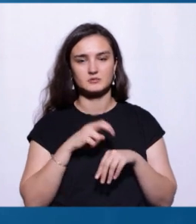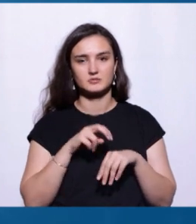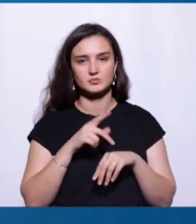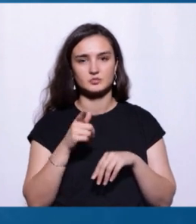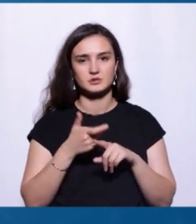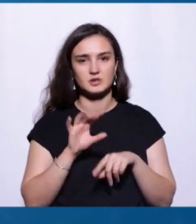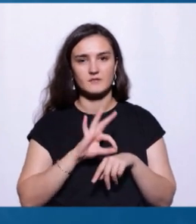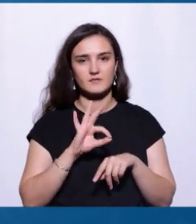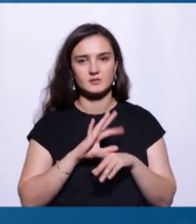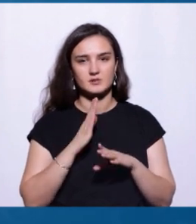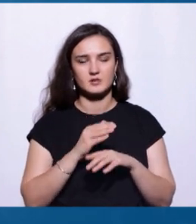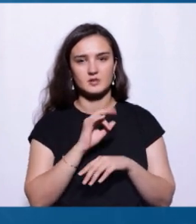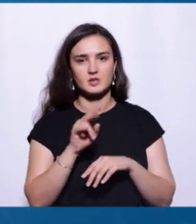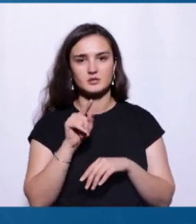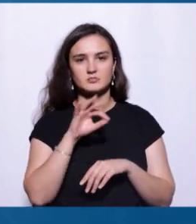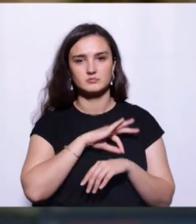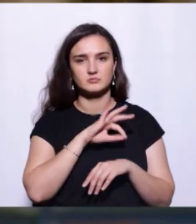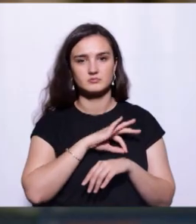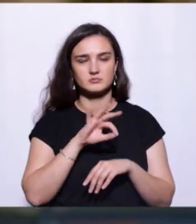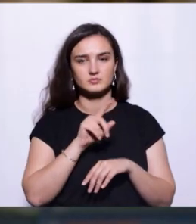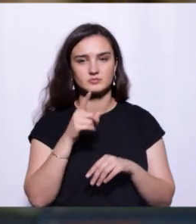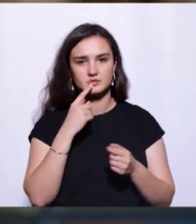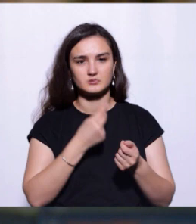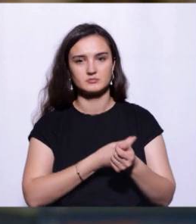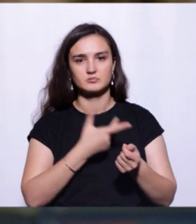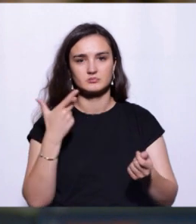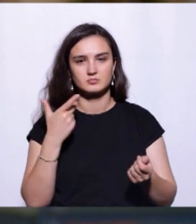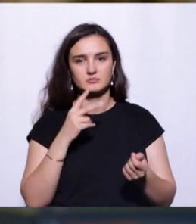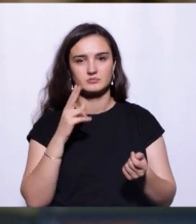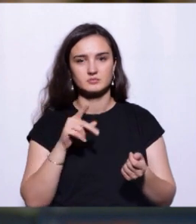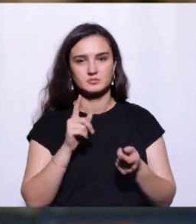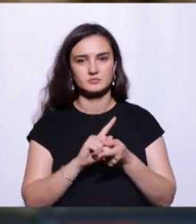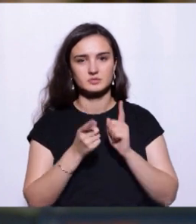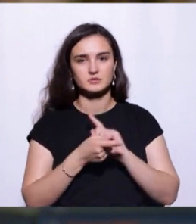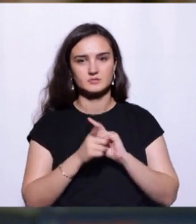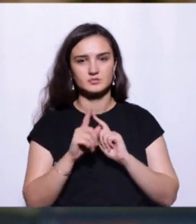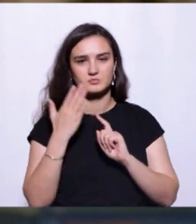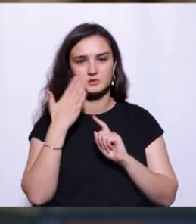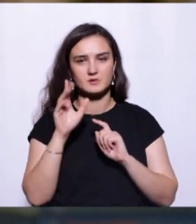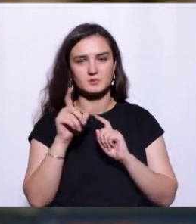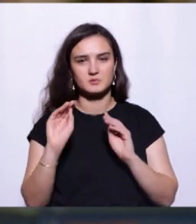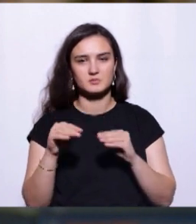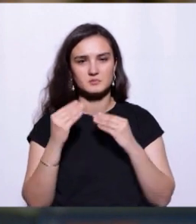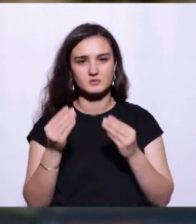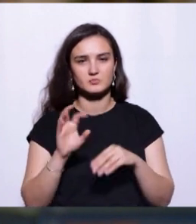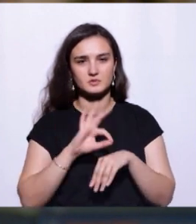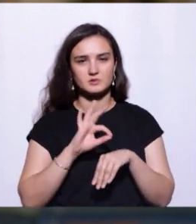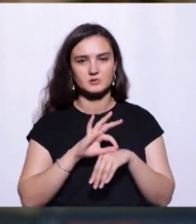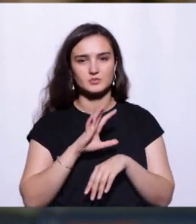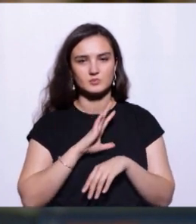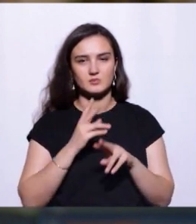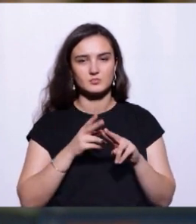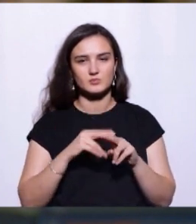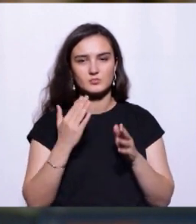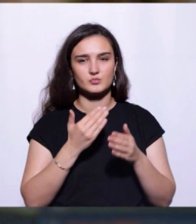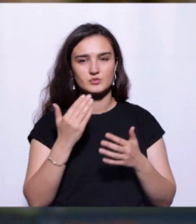very sick, or it is used to take blood from your body in order to give it to other people that might be sick. So,